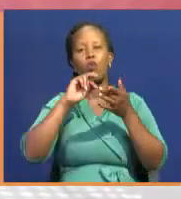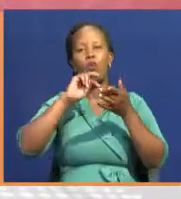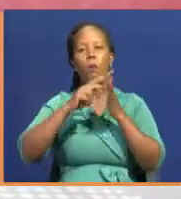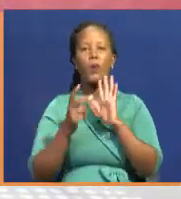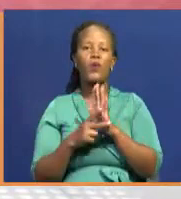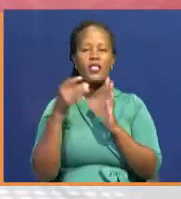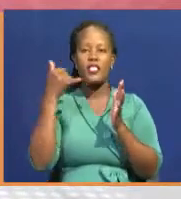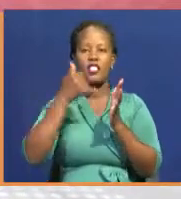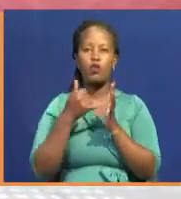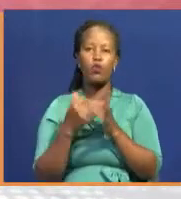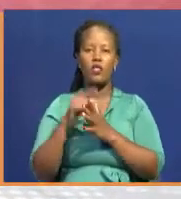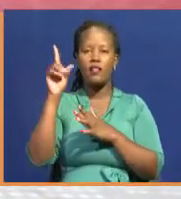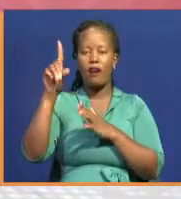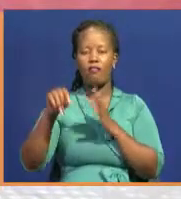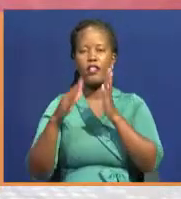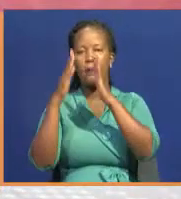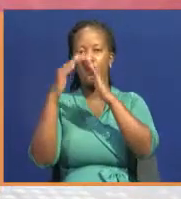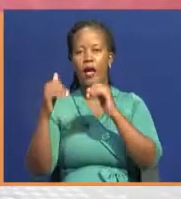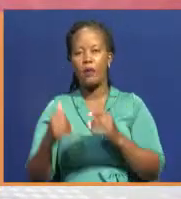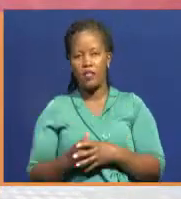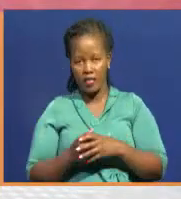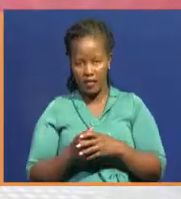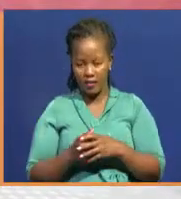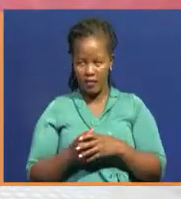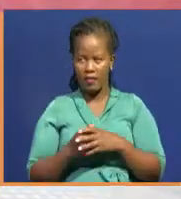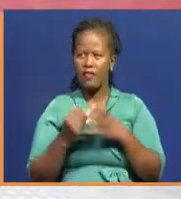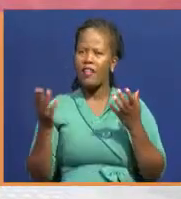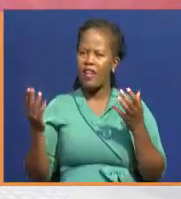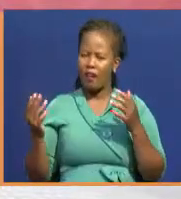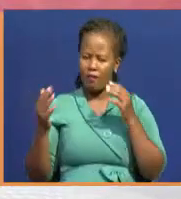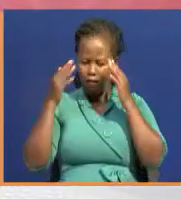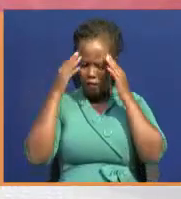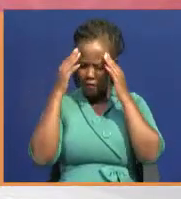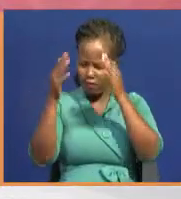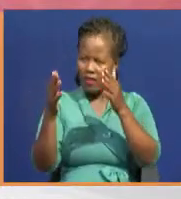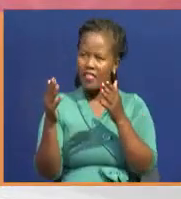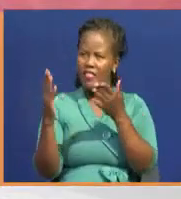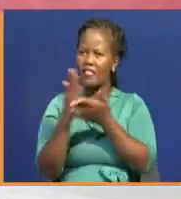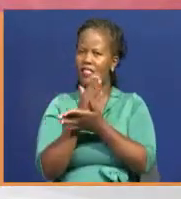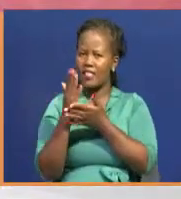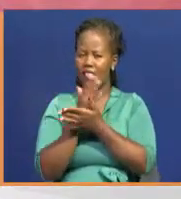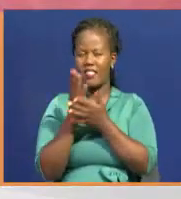housing. Back to you, Ocheng. I'm looking at the industry.